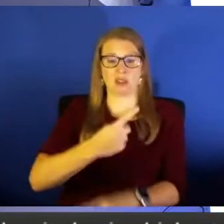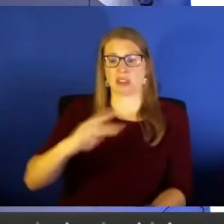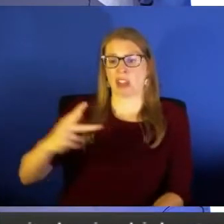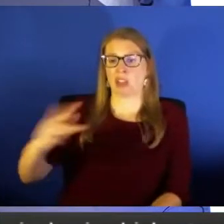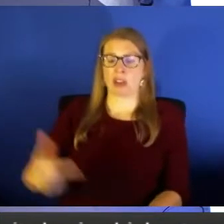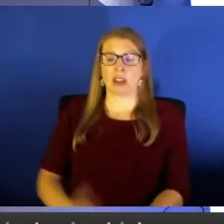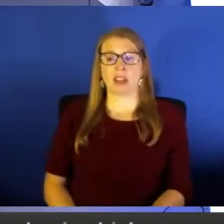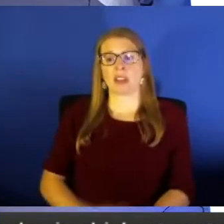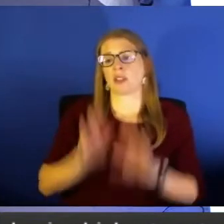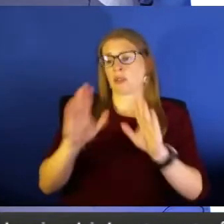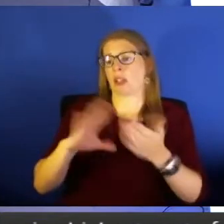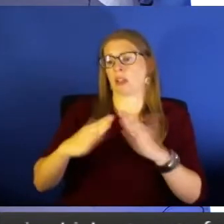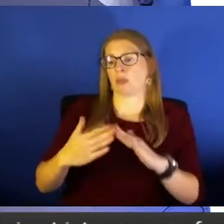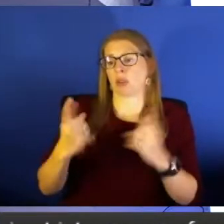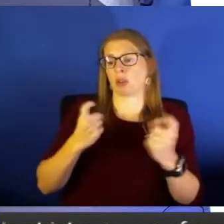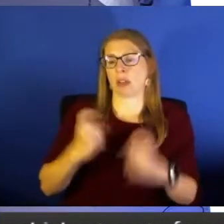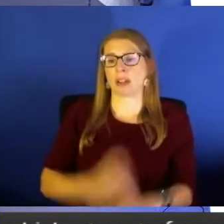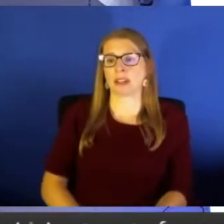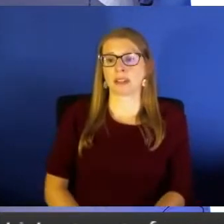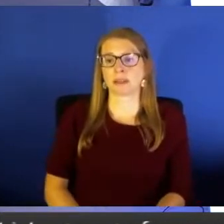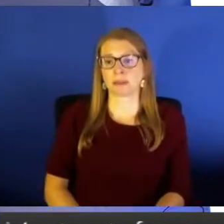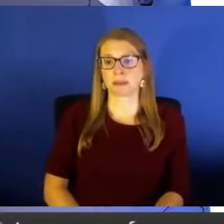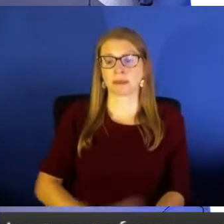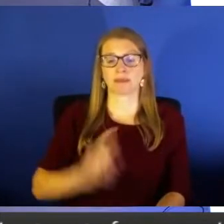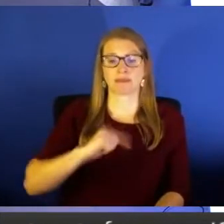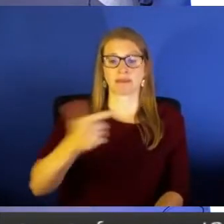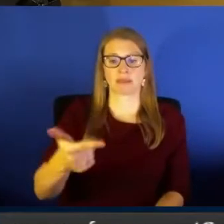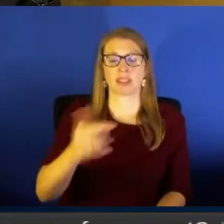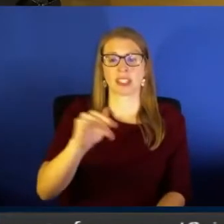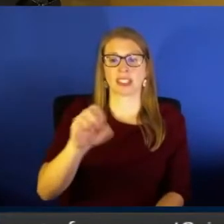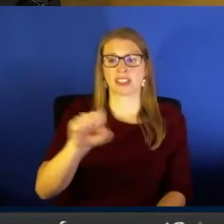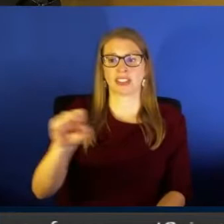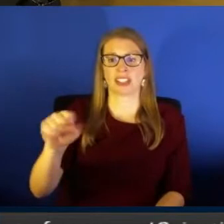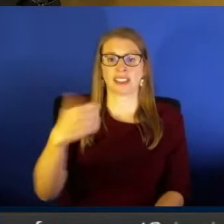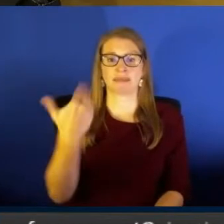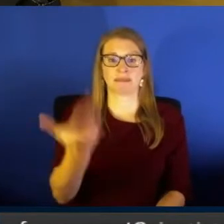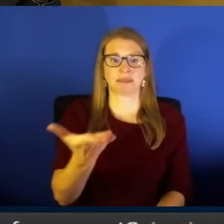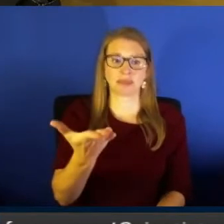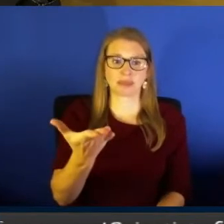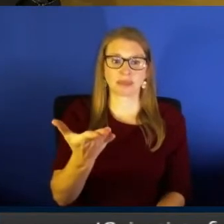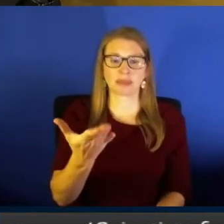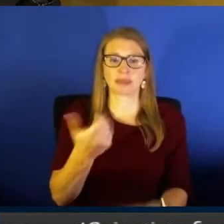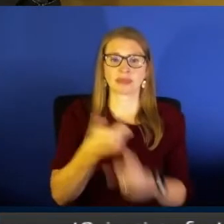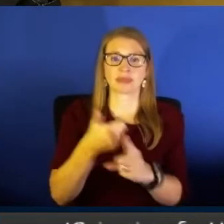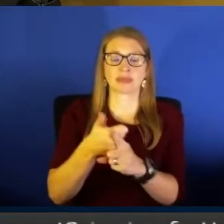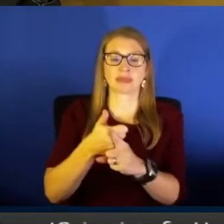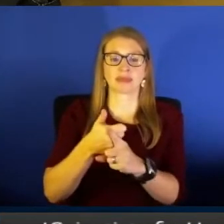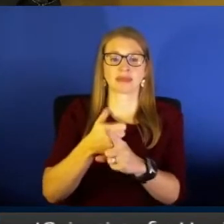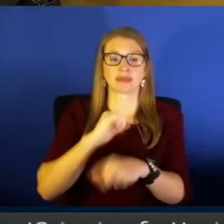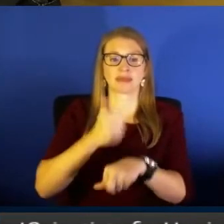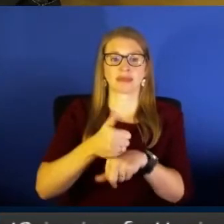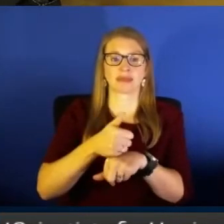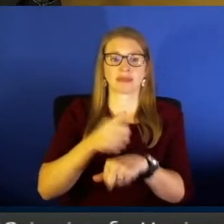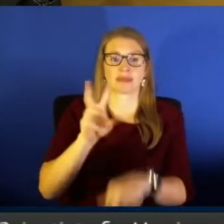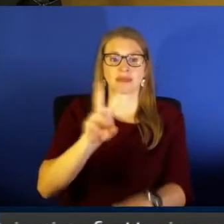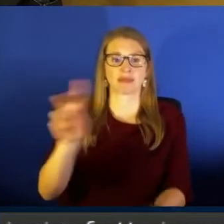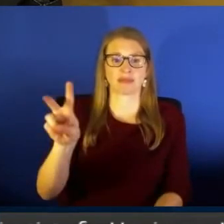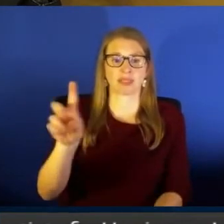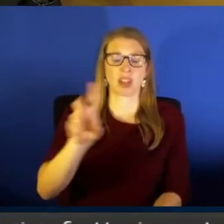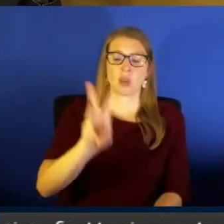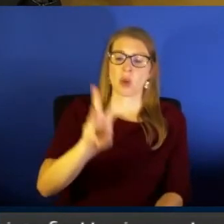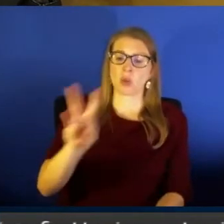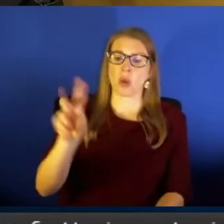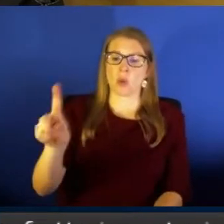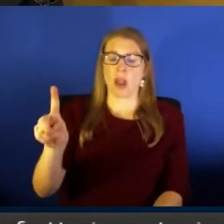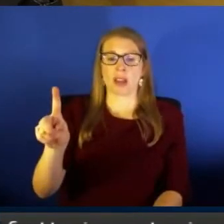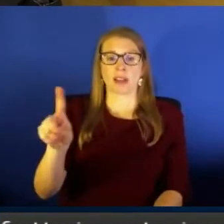community questions. I want to toss it back to Jess Lovell, who is out at the National World War I Museum for some final